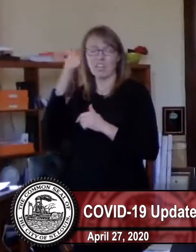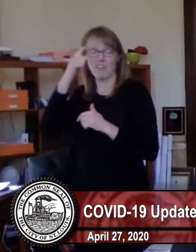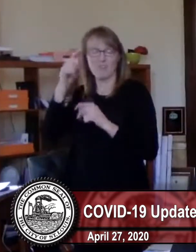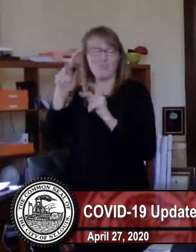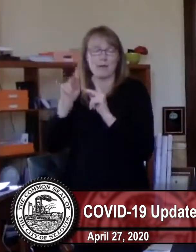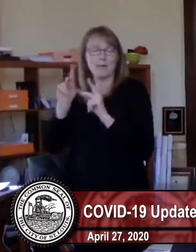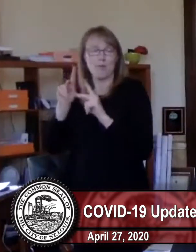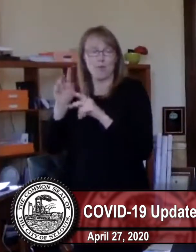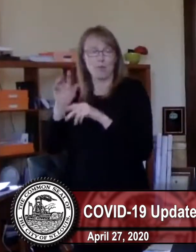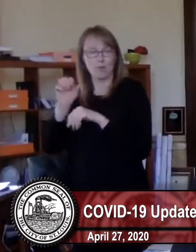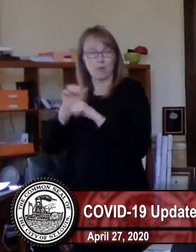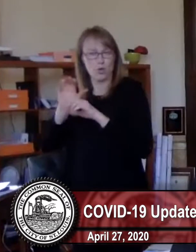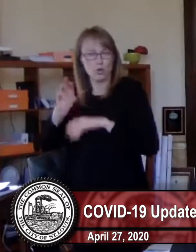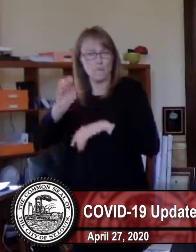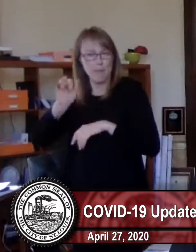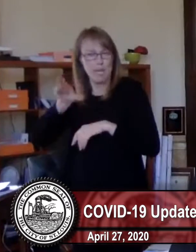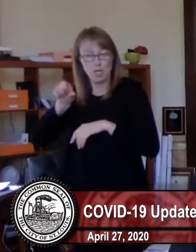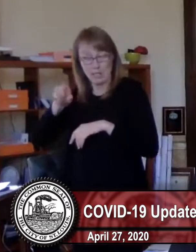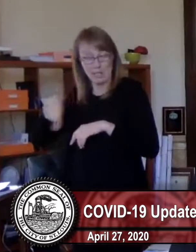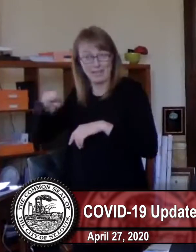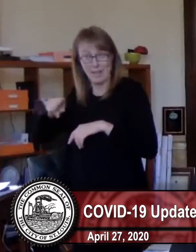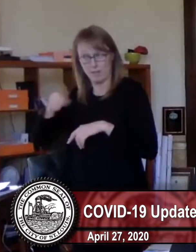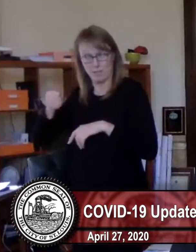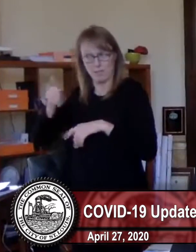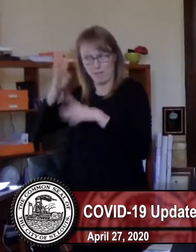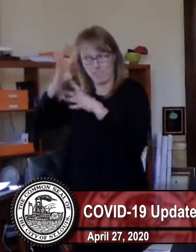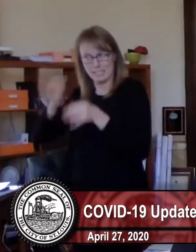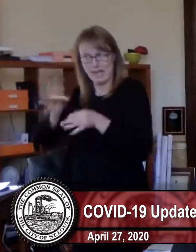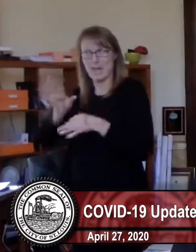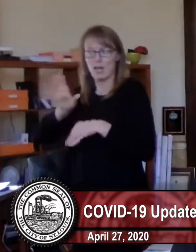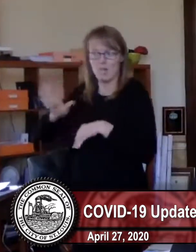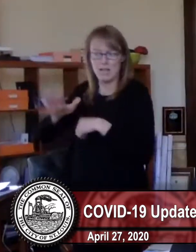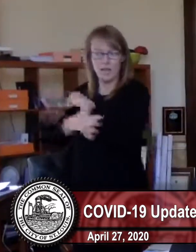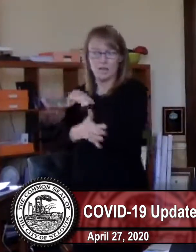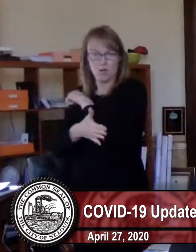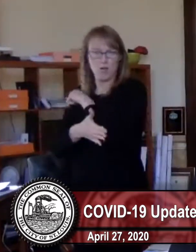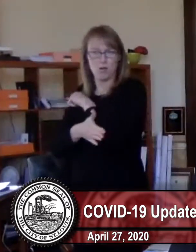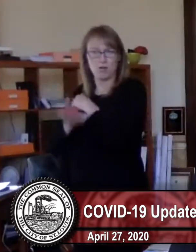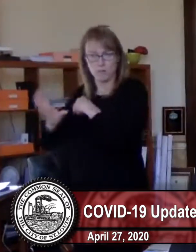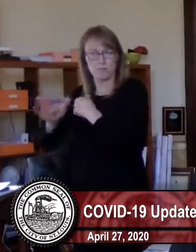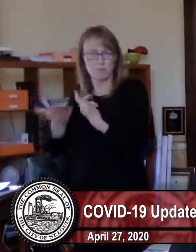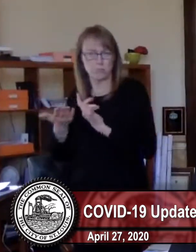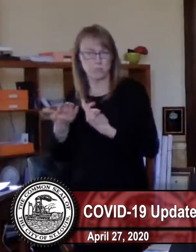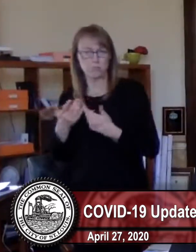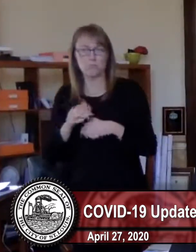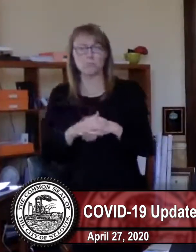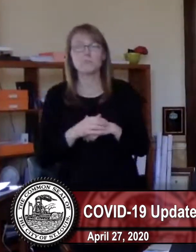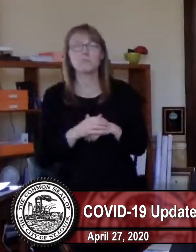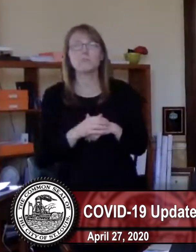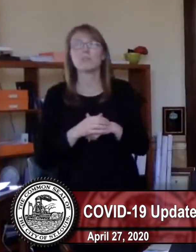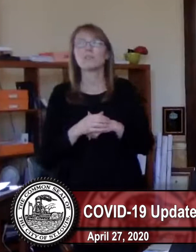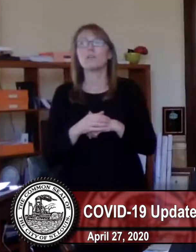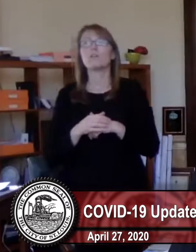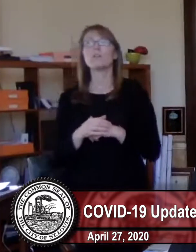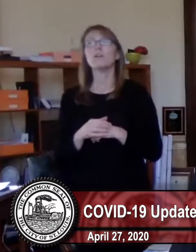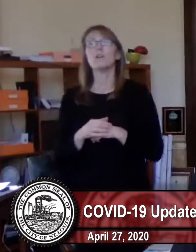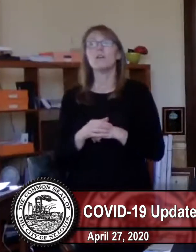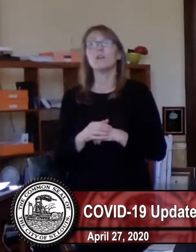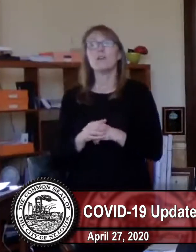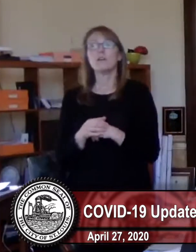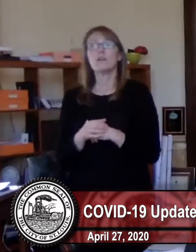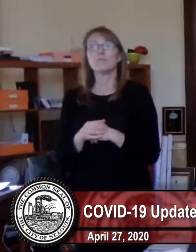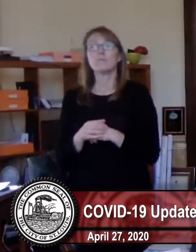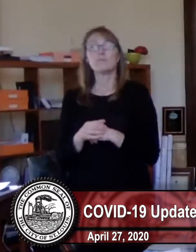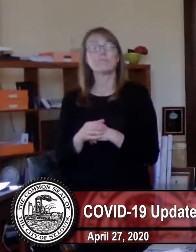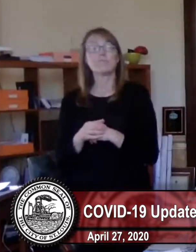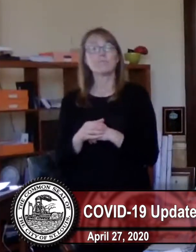Hospitals, one question has to do with elective surgeries. A lot of them were canceled. Will those be, to the